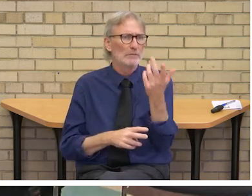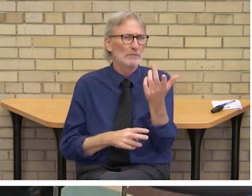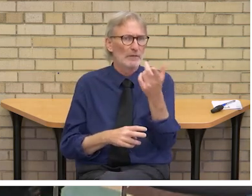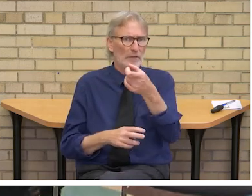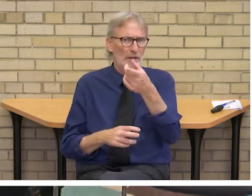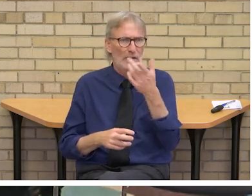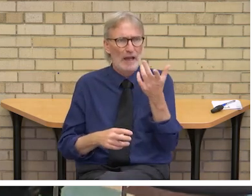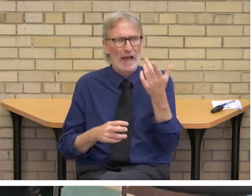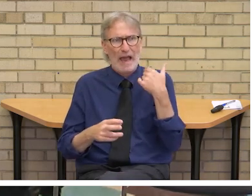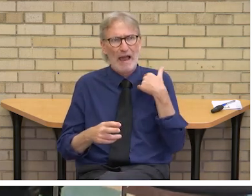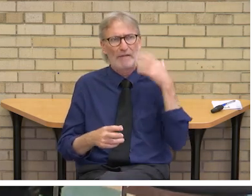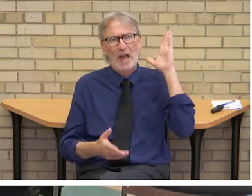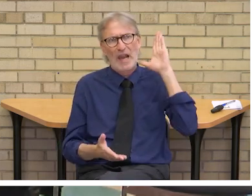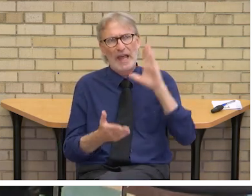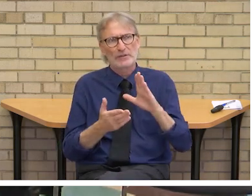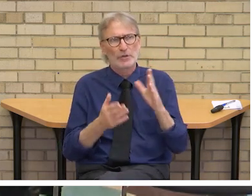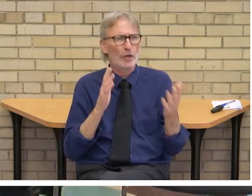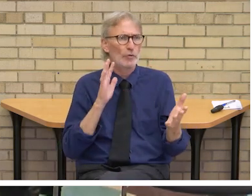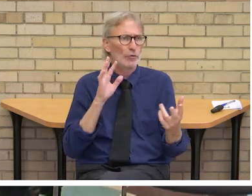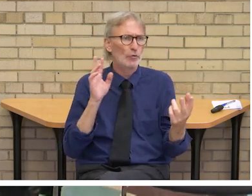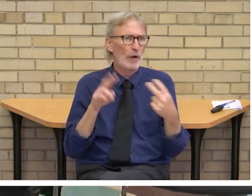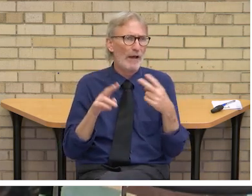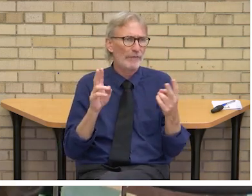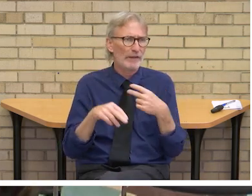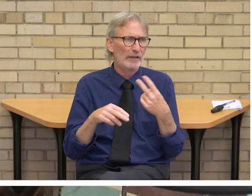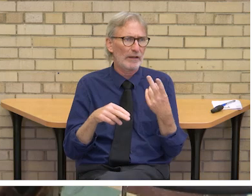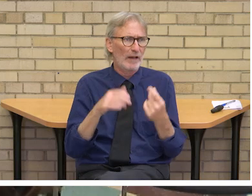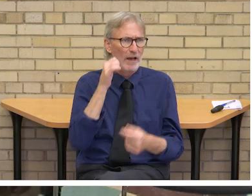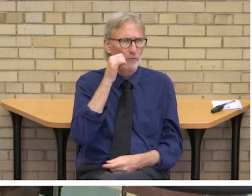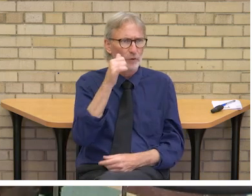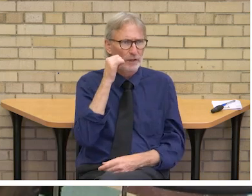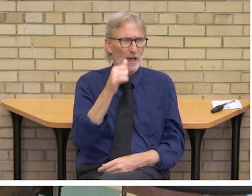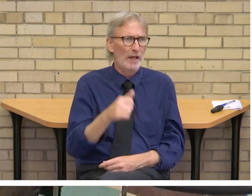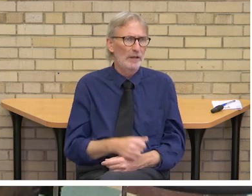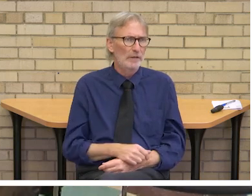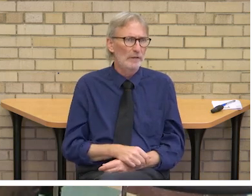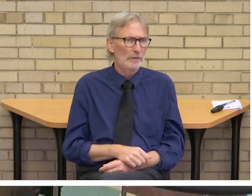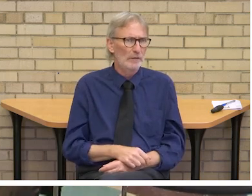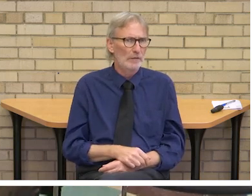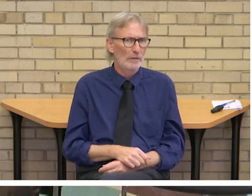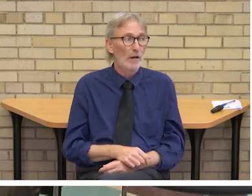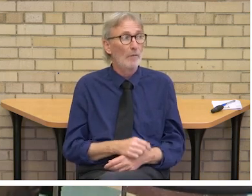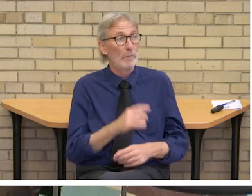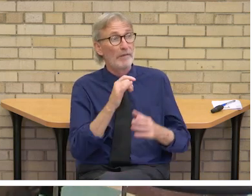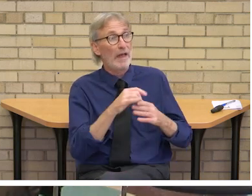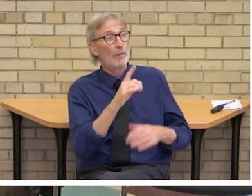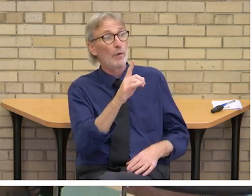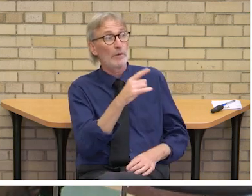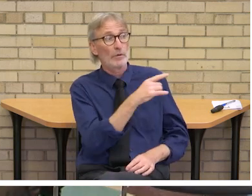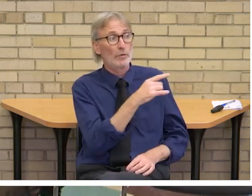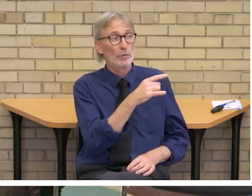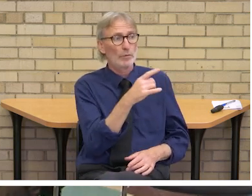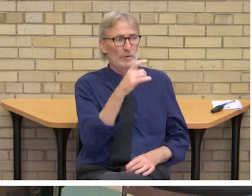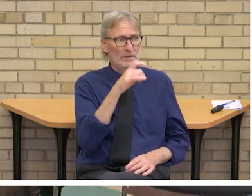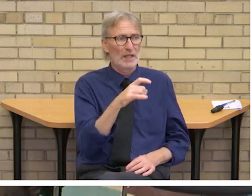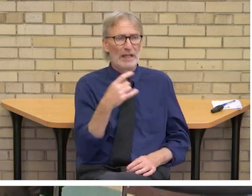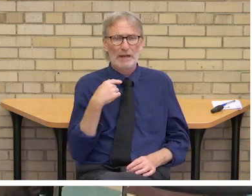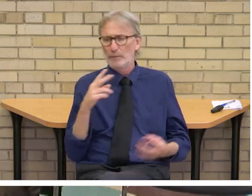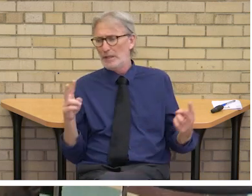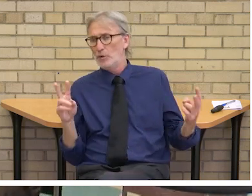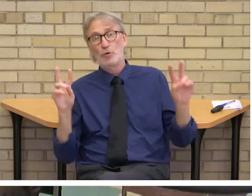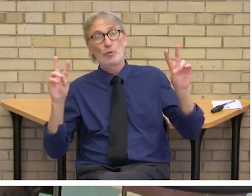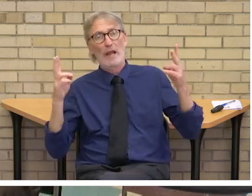vehicles crossing it per day than this bridge did before it was closed, and yet that bridge you decided had to be 2 lanes in each